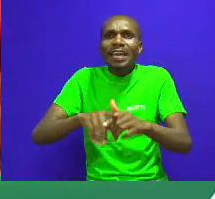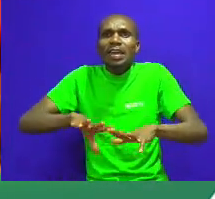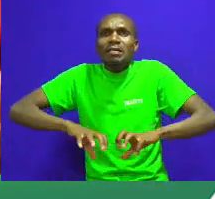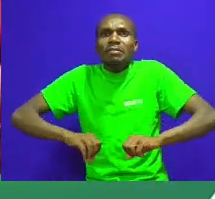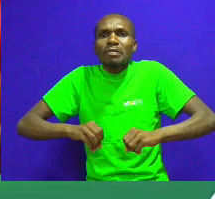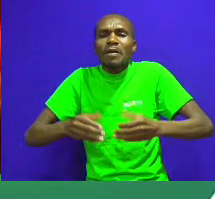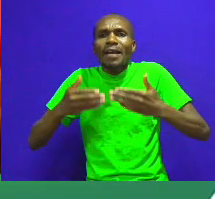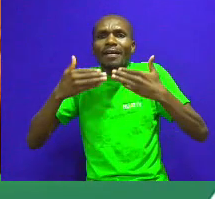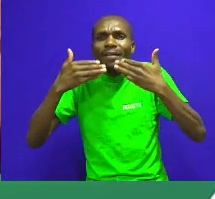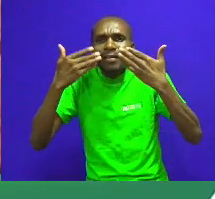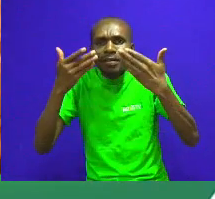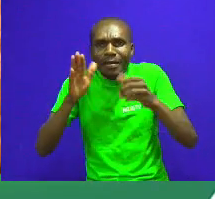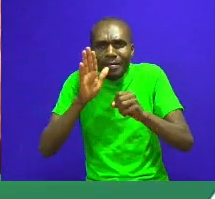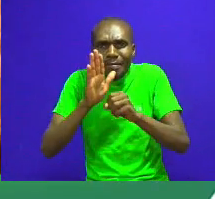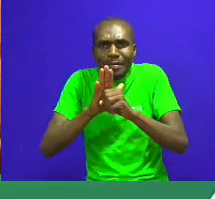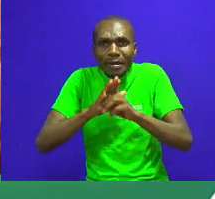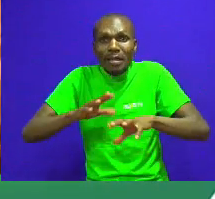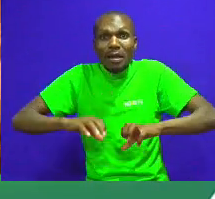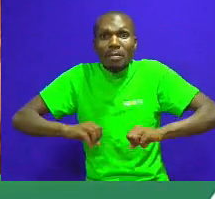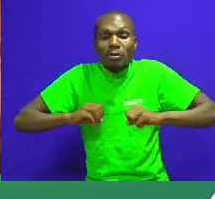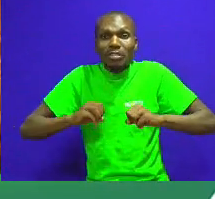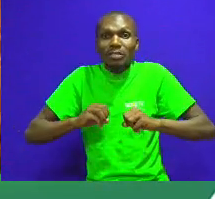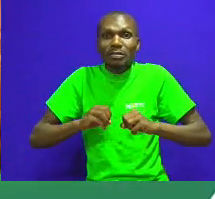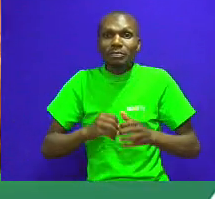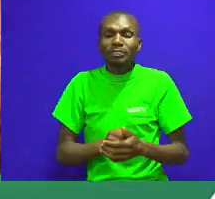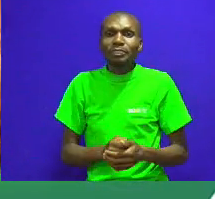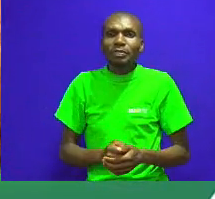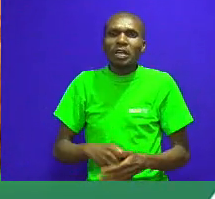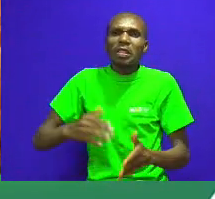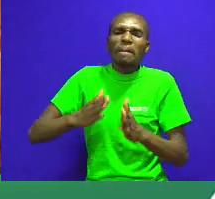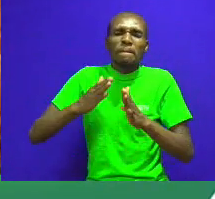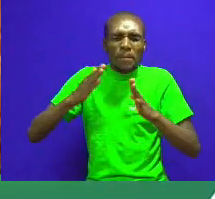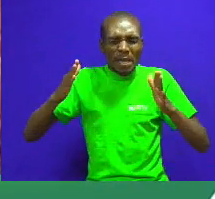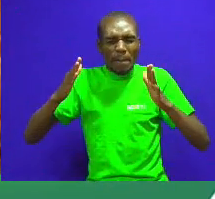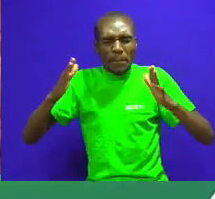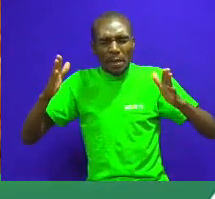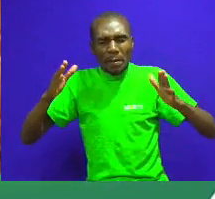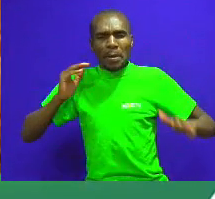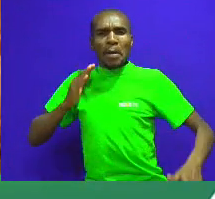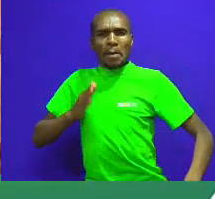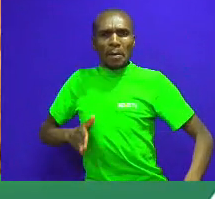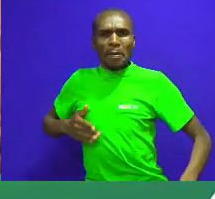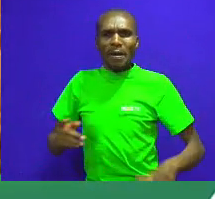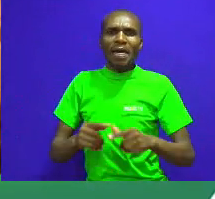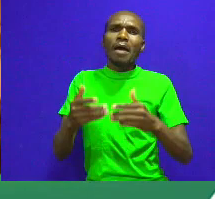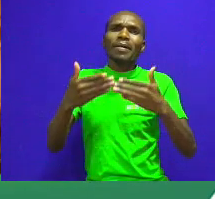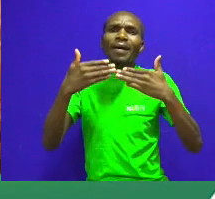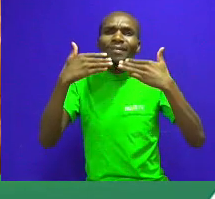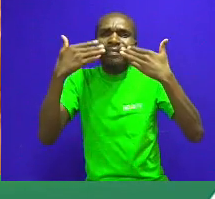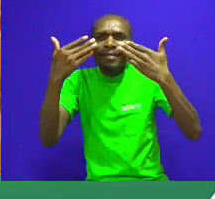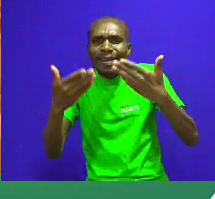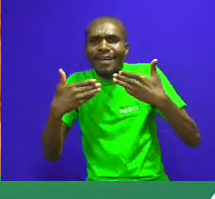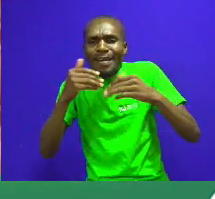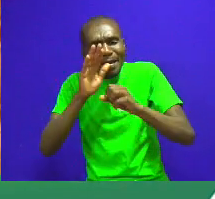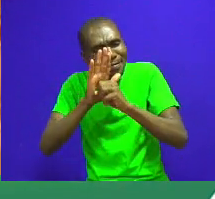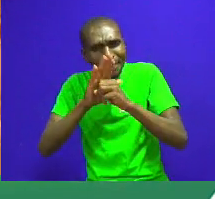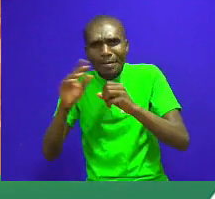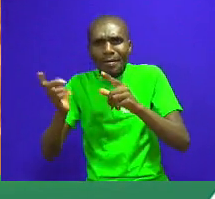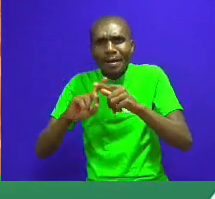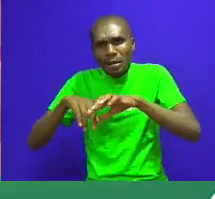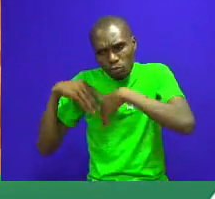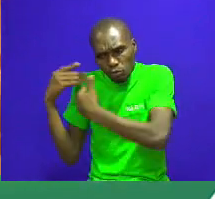sana wa Naivas ambao ni mall kubwa kabisa. Na tunashukuru kwa sababu Naivas kufikiria